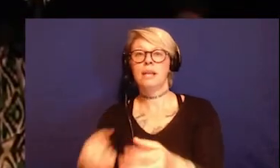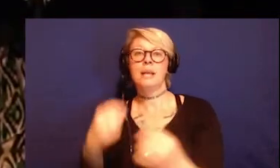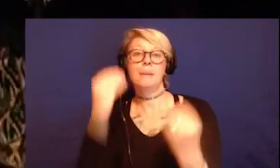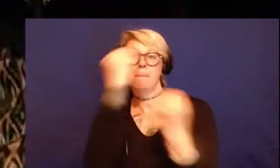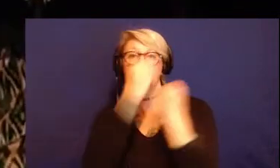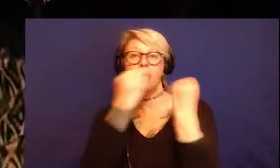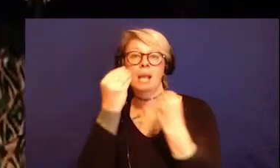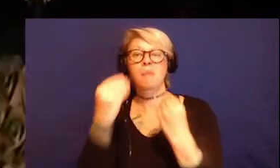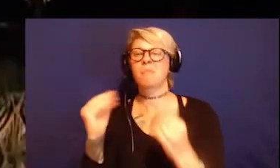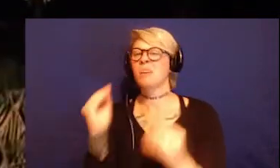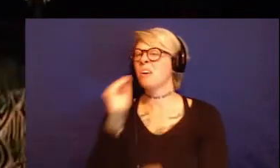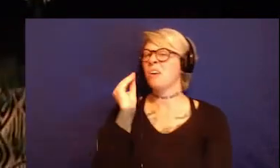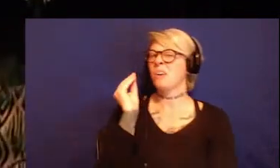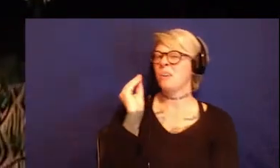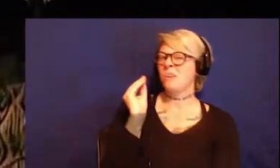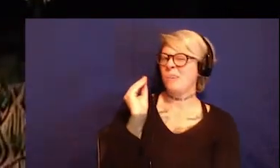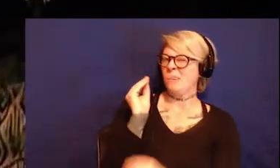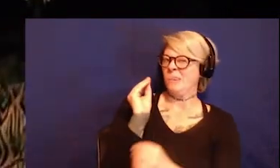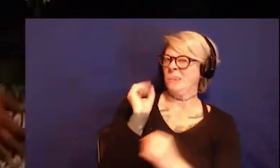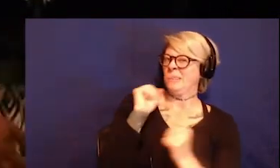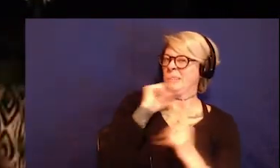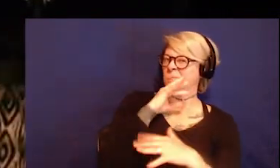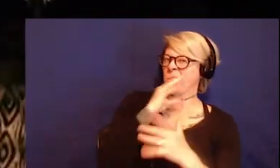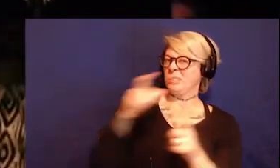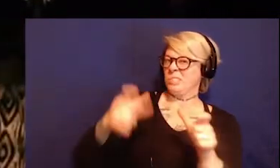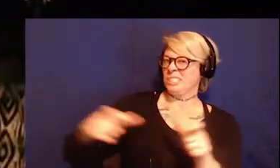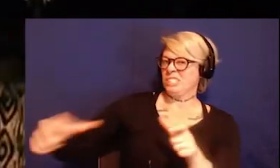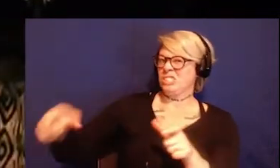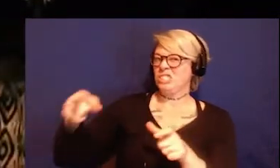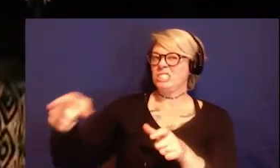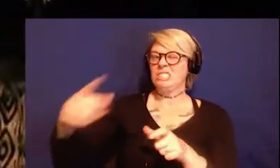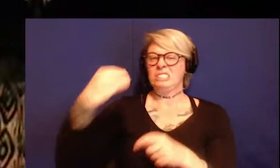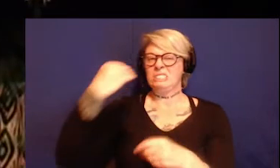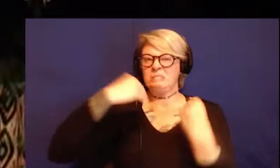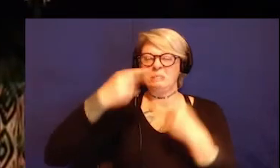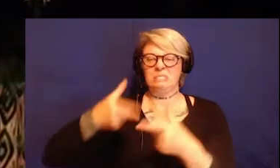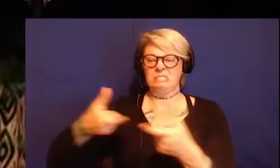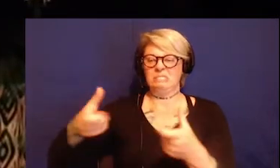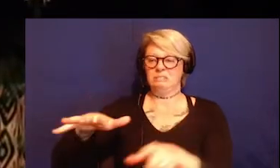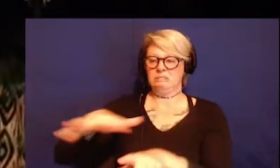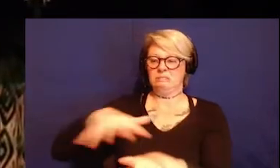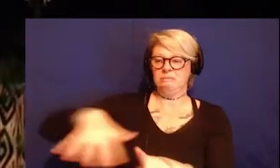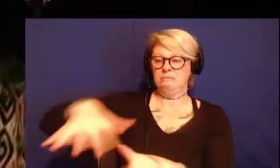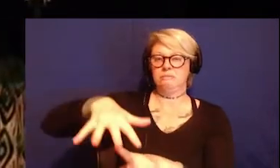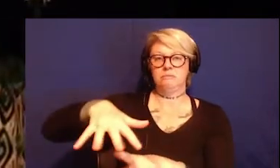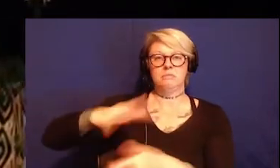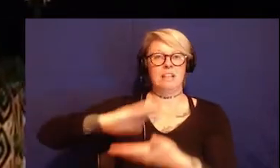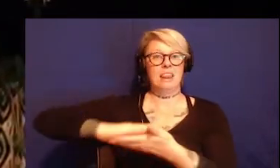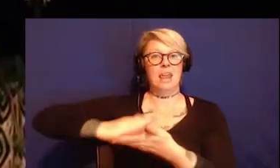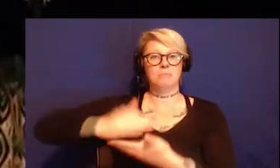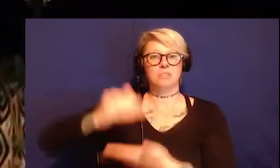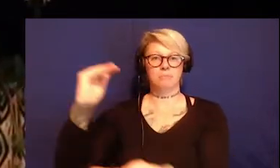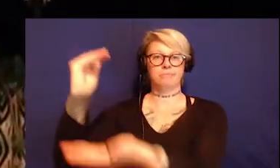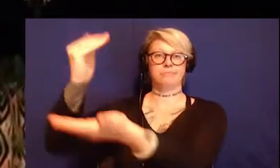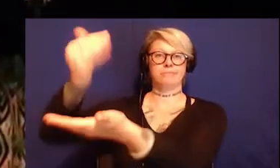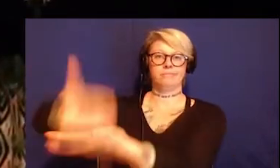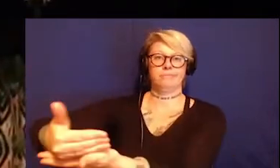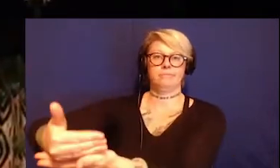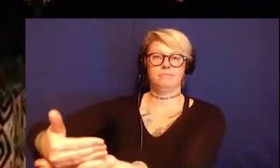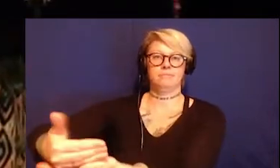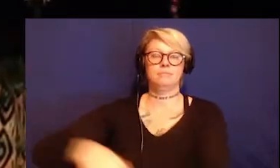dirty dishes. A small laptop is sitting on top of this mess. Also close to her bed lays another